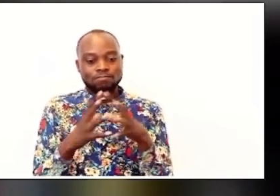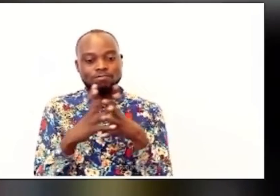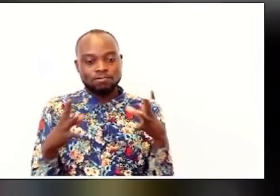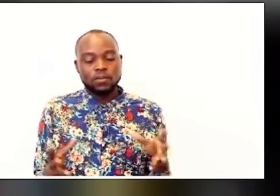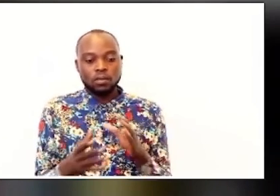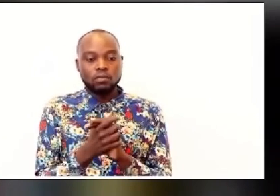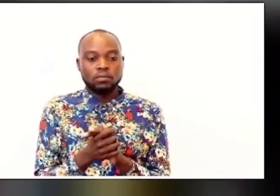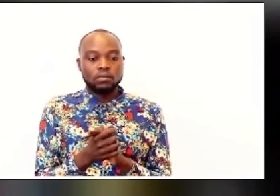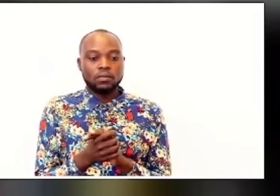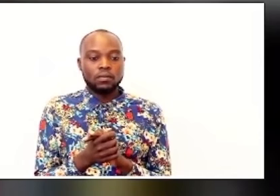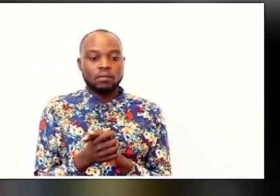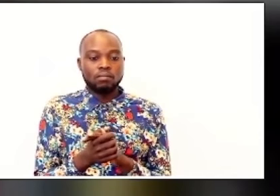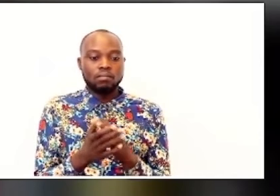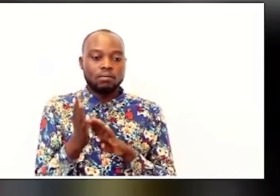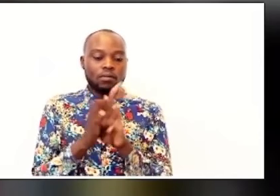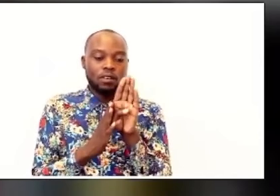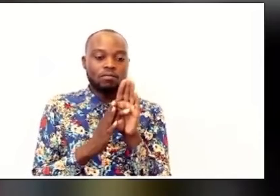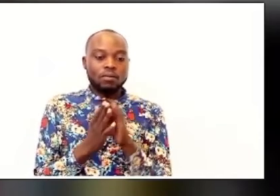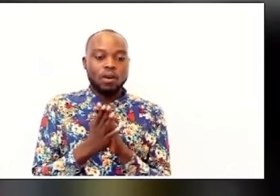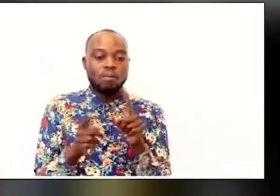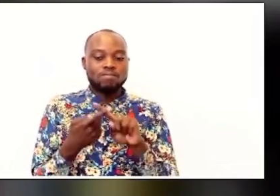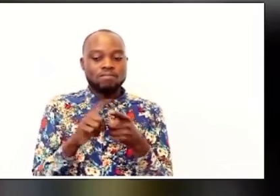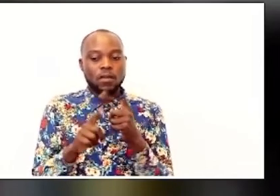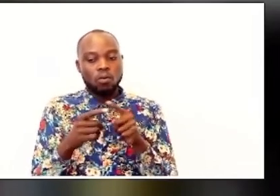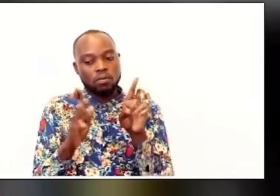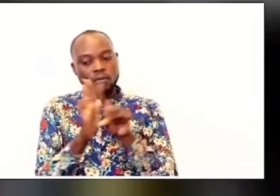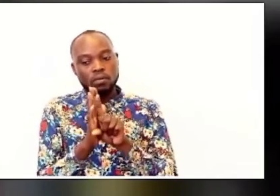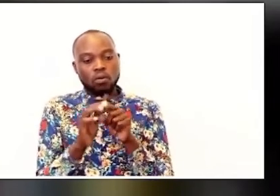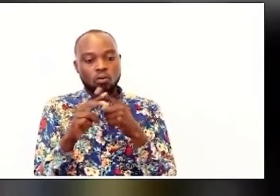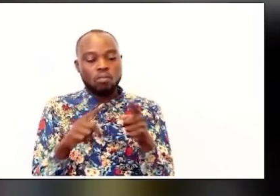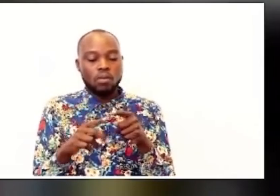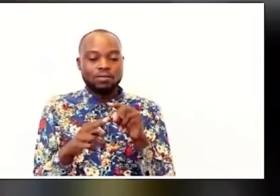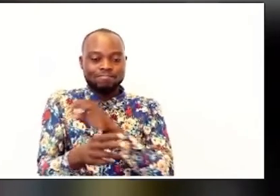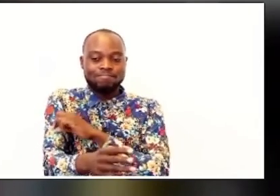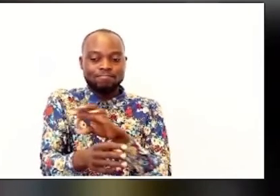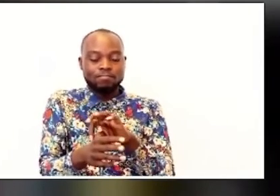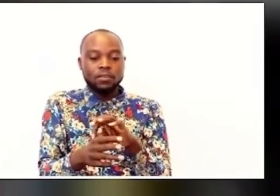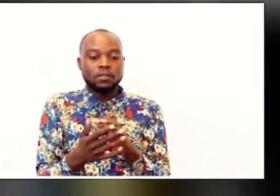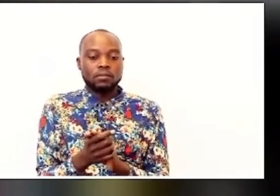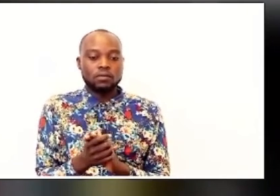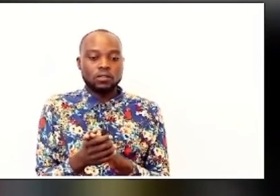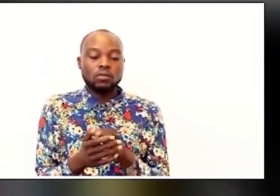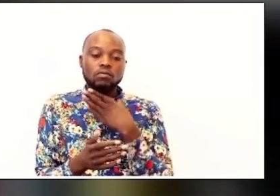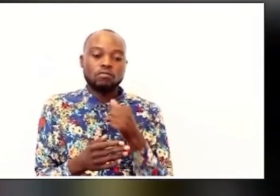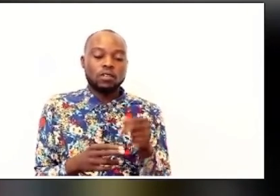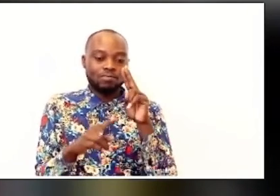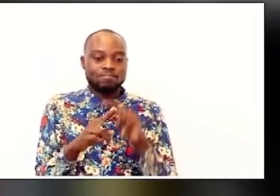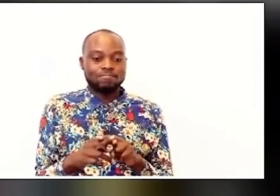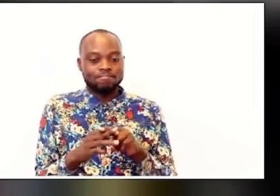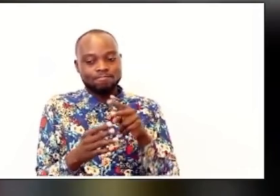going to be done by development practitioners alone or economic experts alone. We need to actually